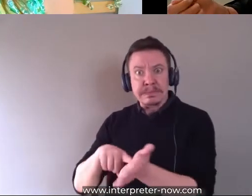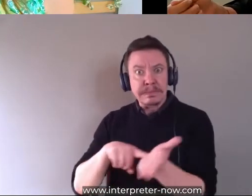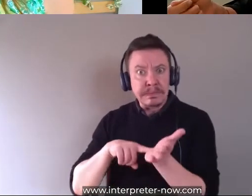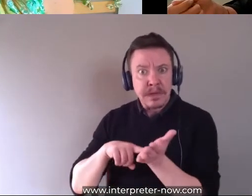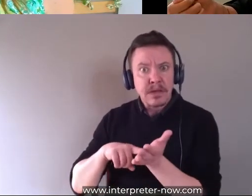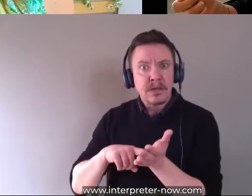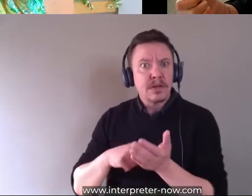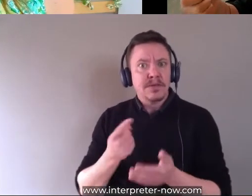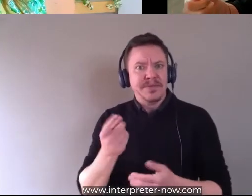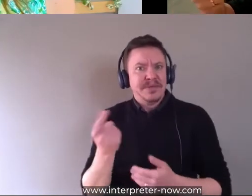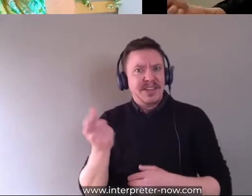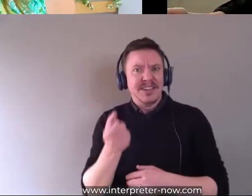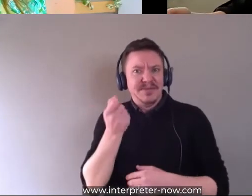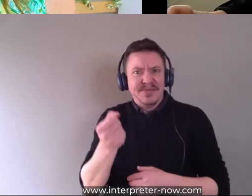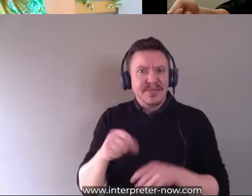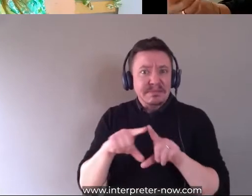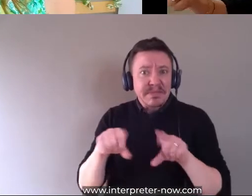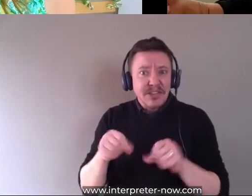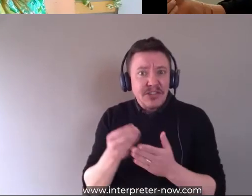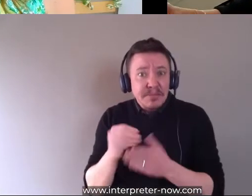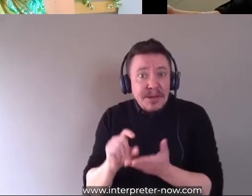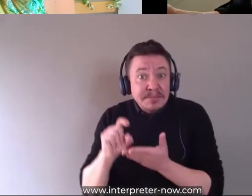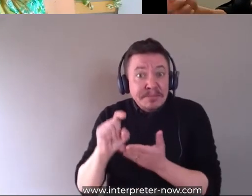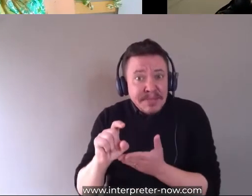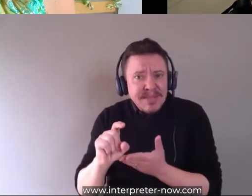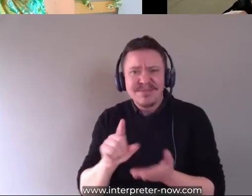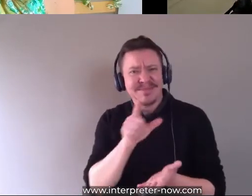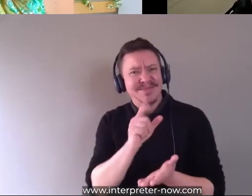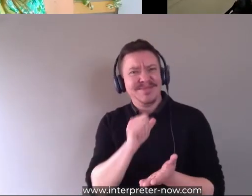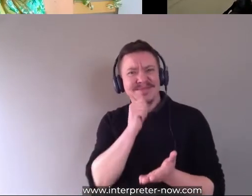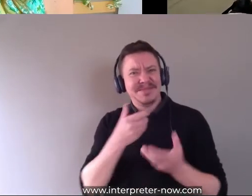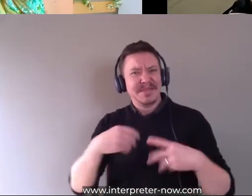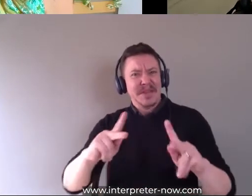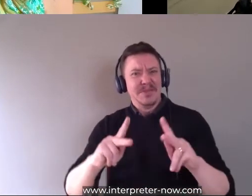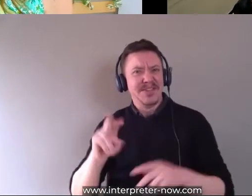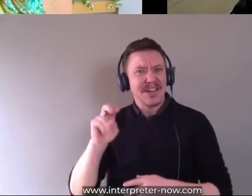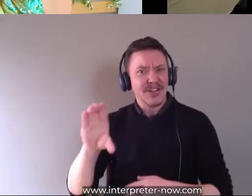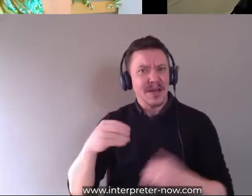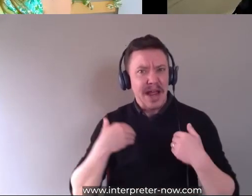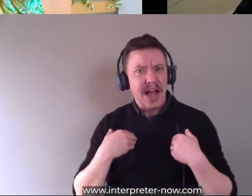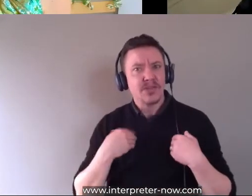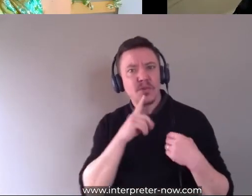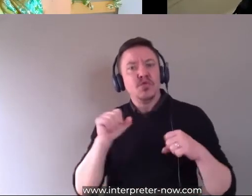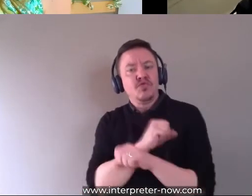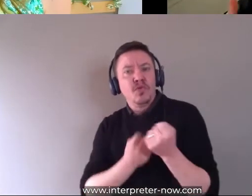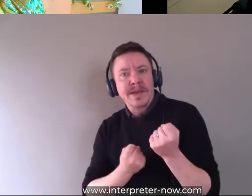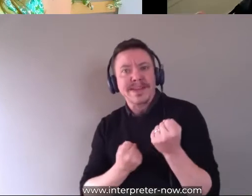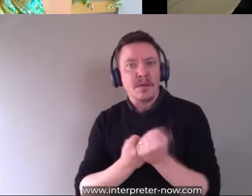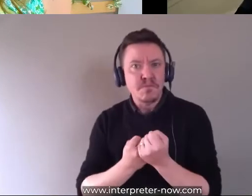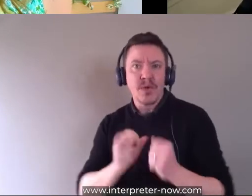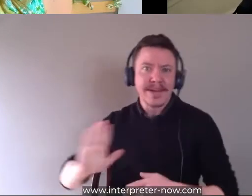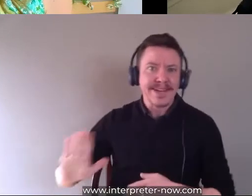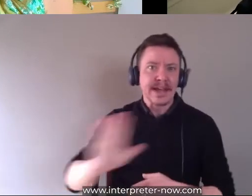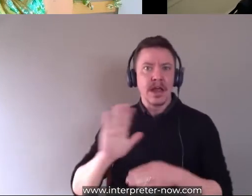really the opportunity that venture capital has to really support their companies and help